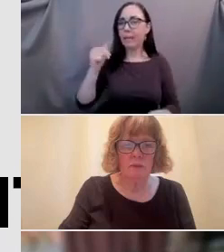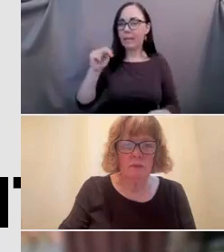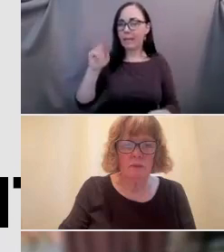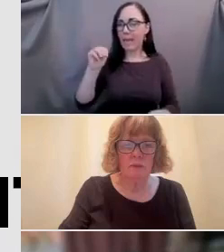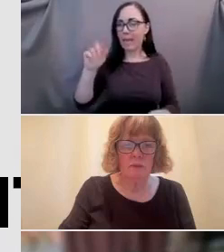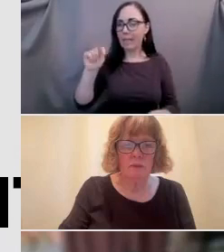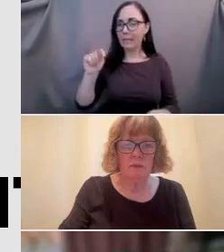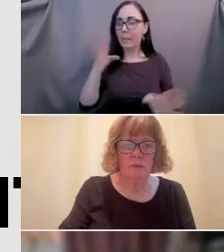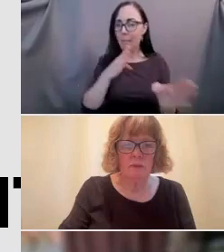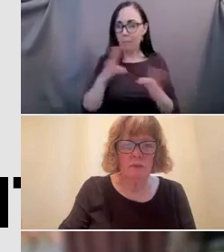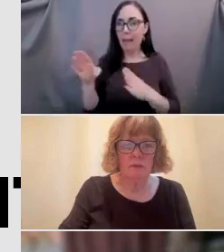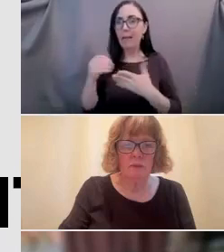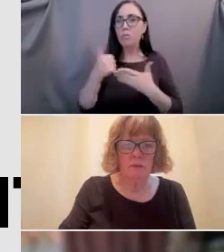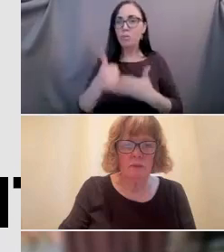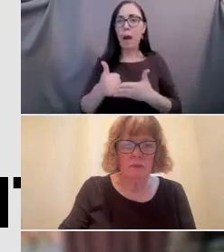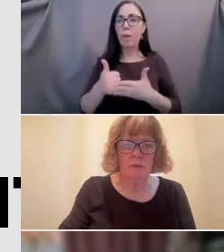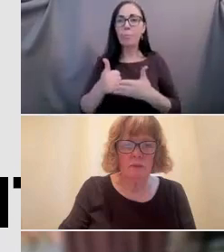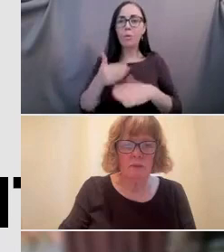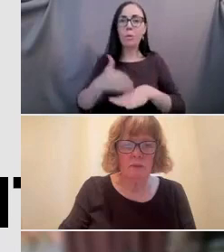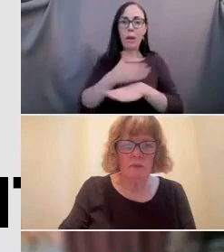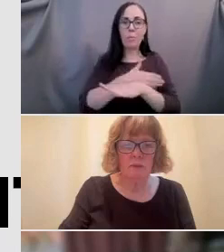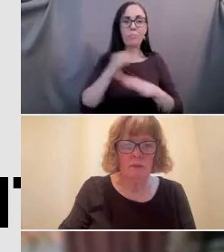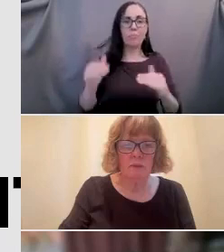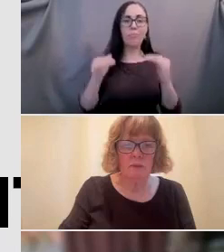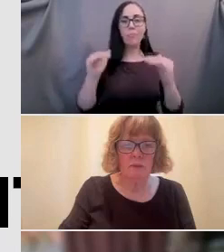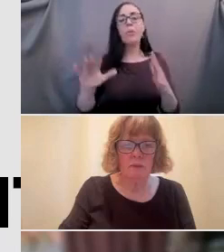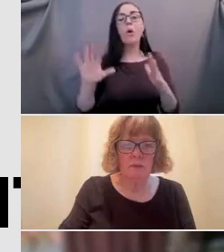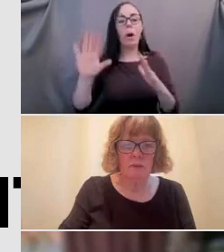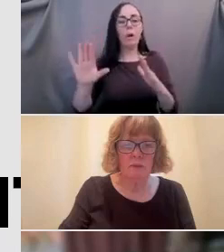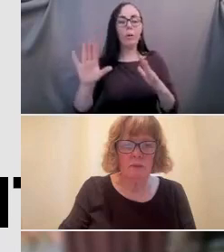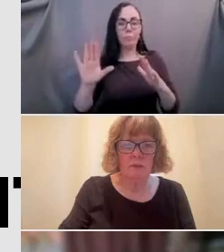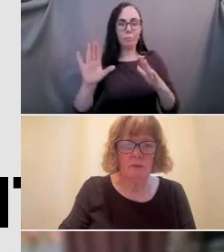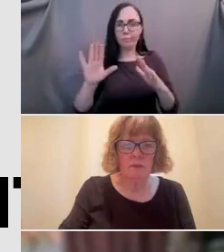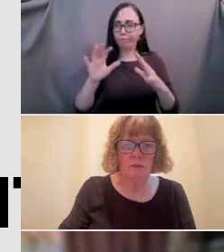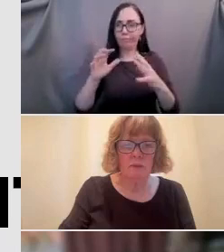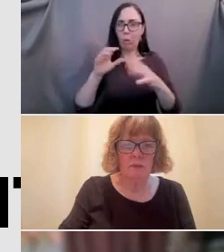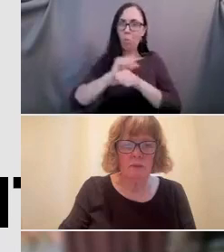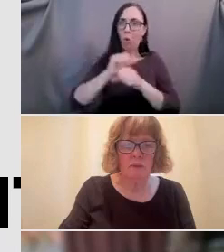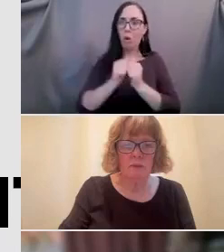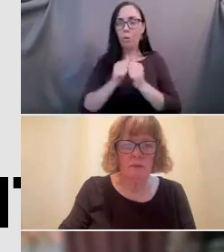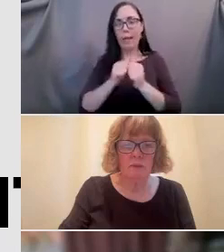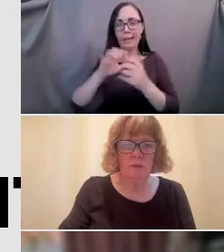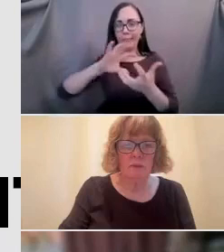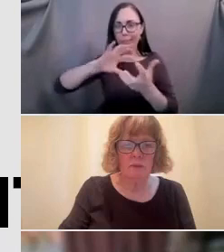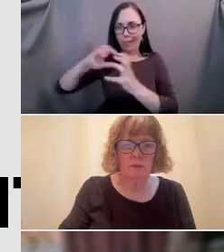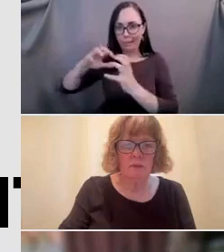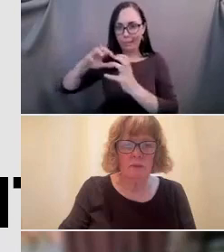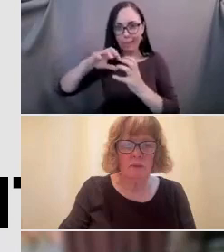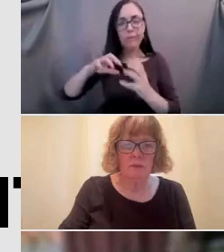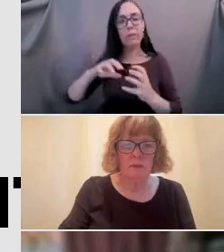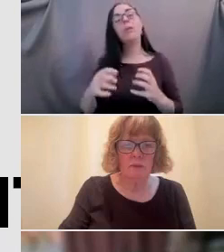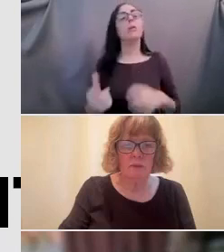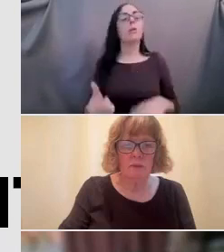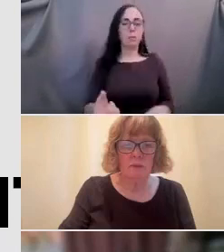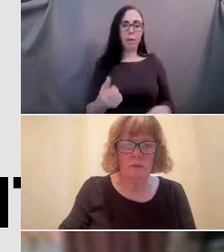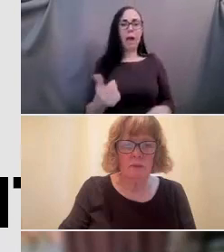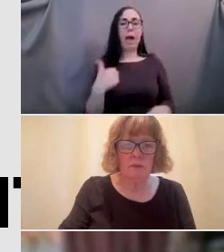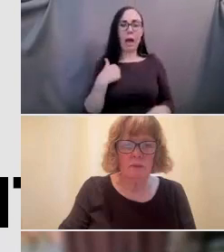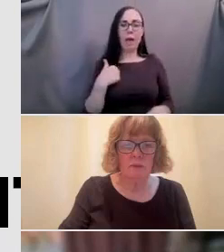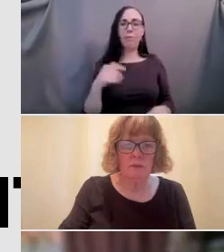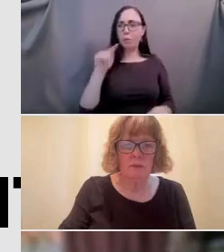and disability. It has 4 evaluation tools in it. One of those tools is a competency for sexual or domestic